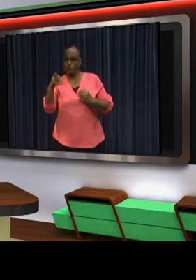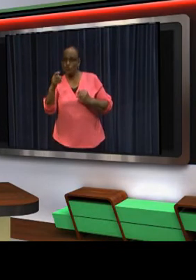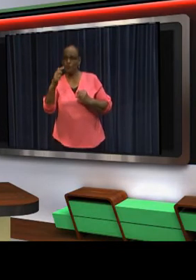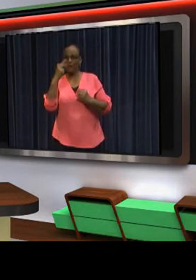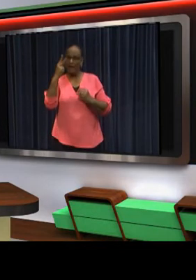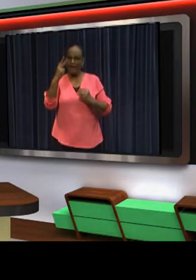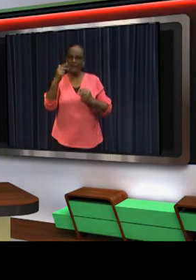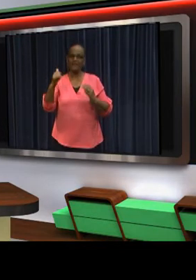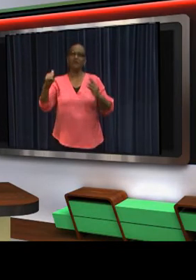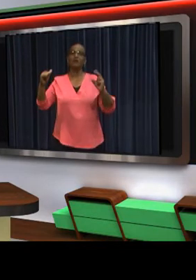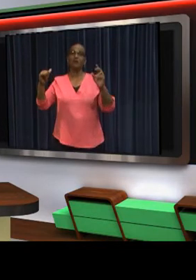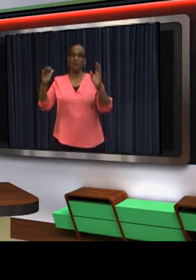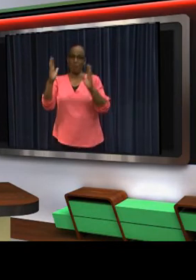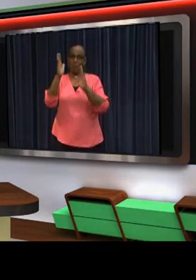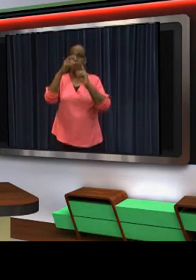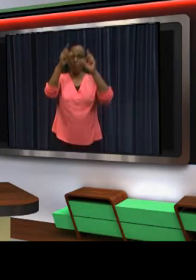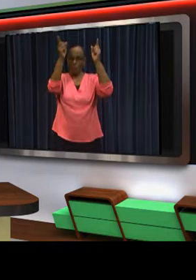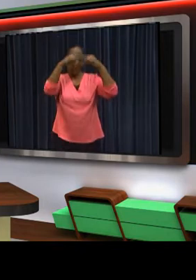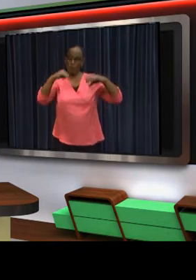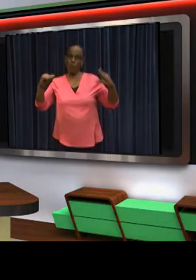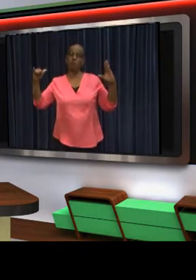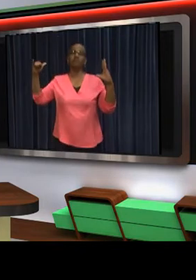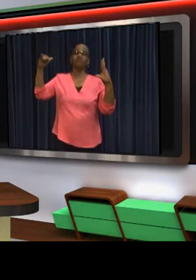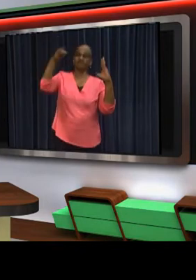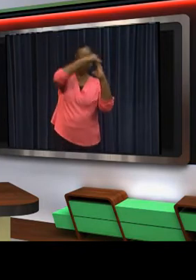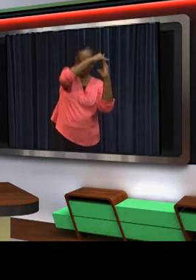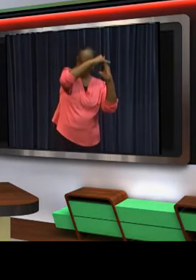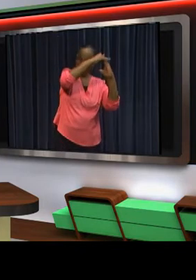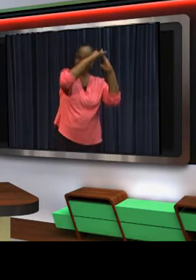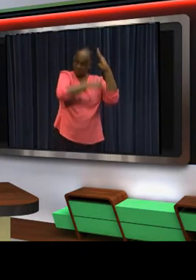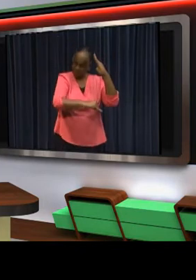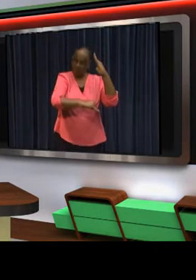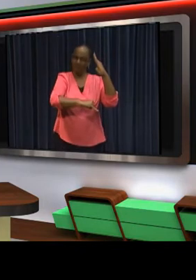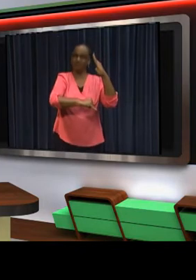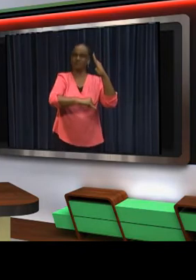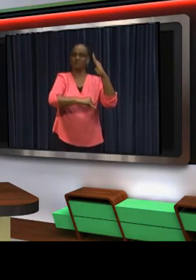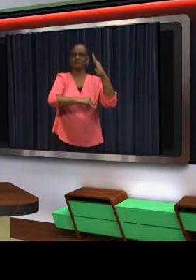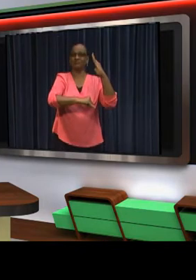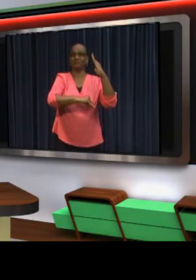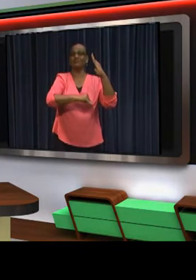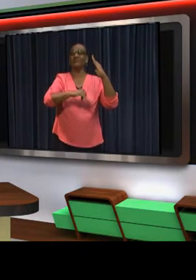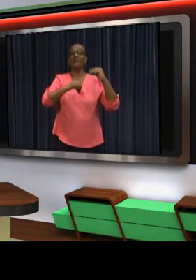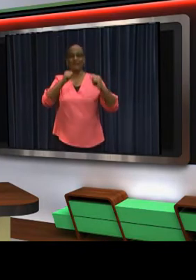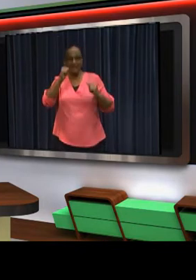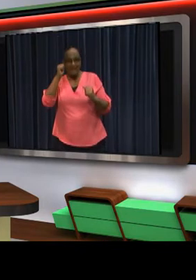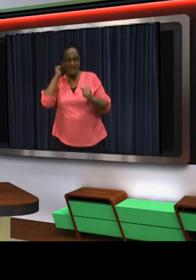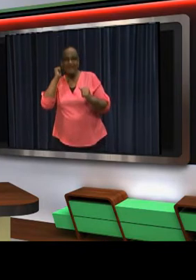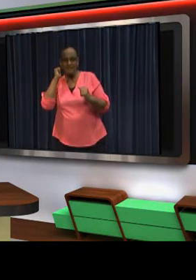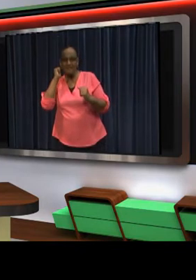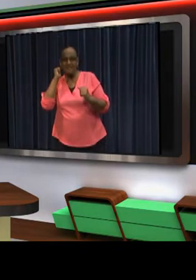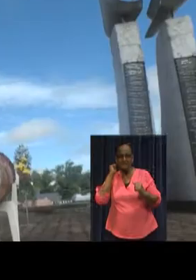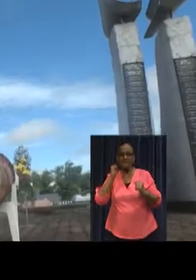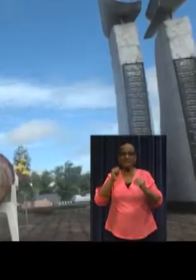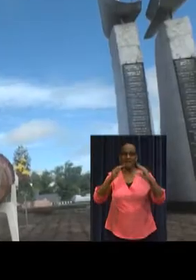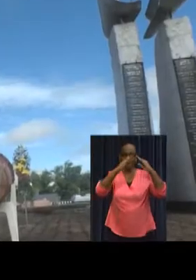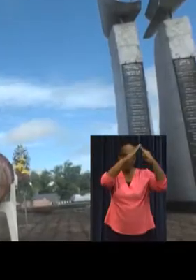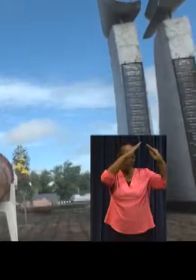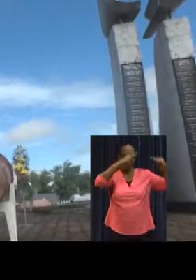62 hit shortly before landing against the top of a tree and crashed.